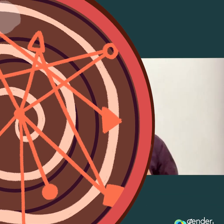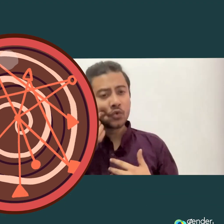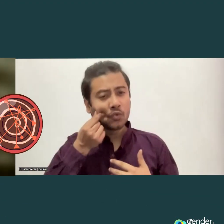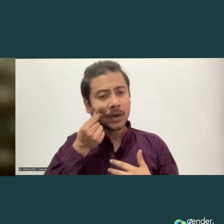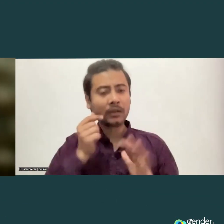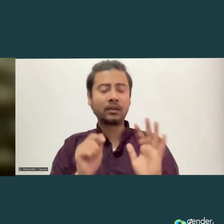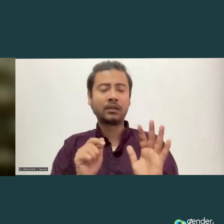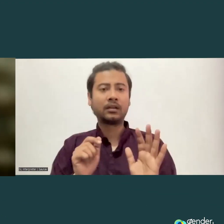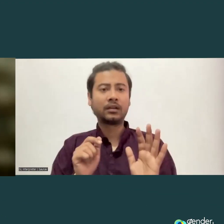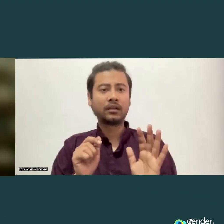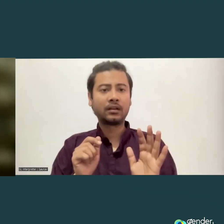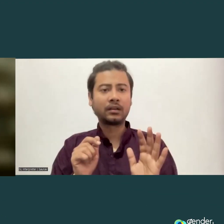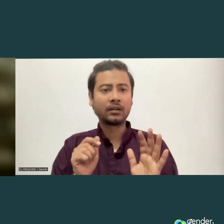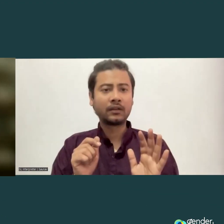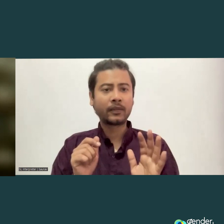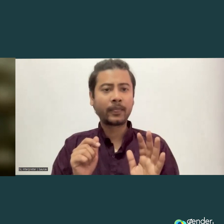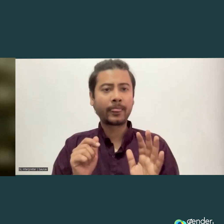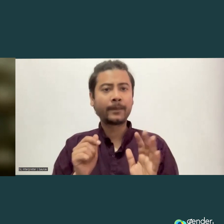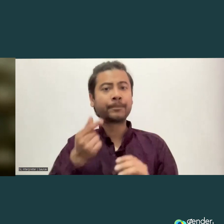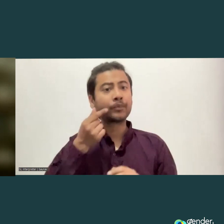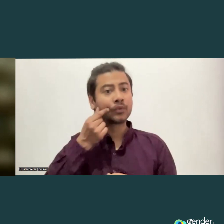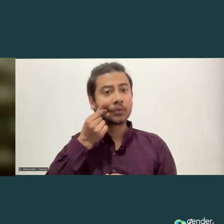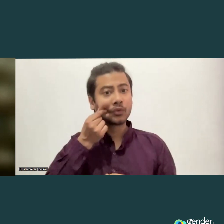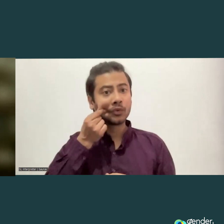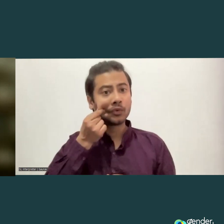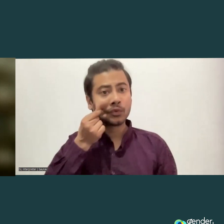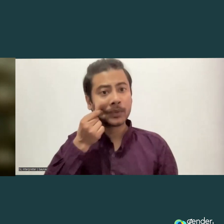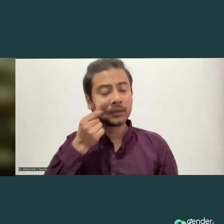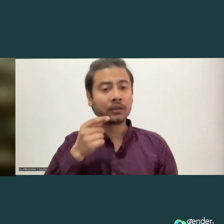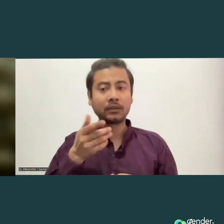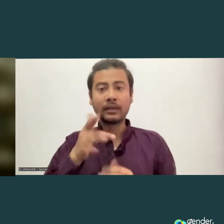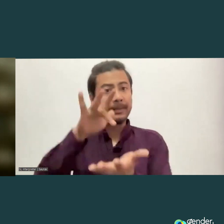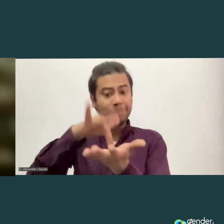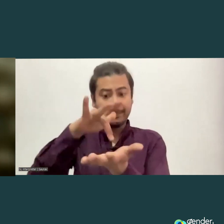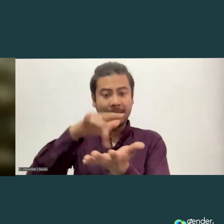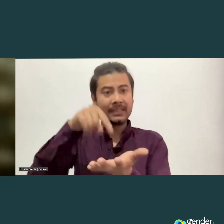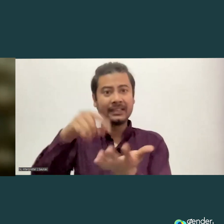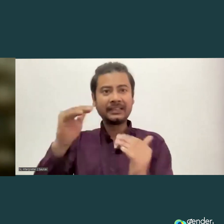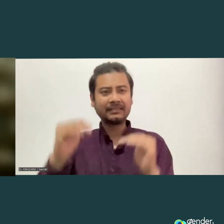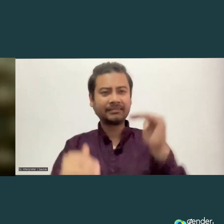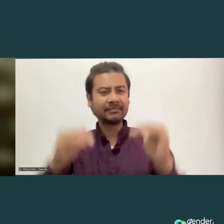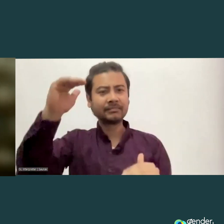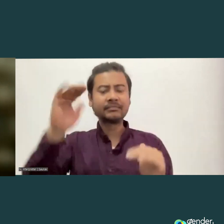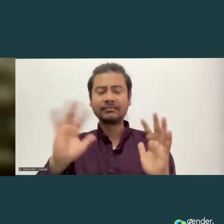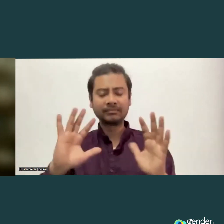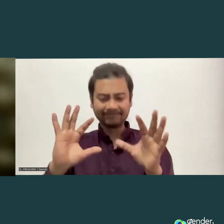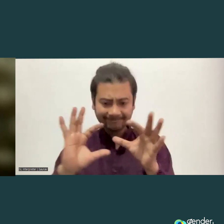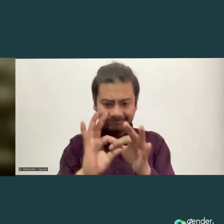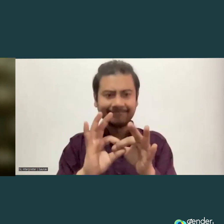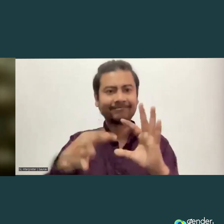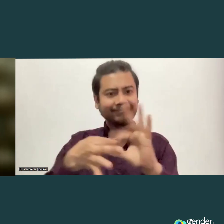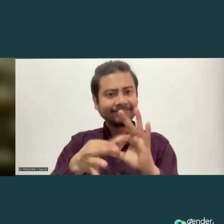those spaces for connection, spaces for belonging? Again, something that we kind of trying and